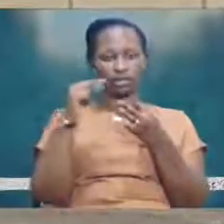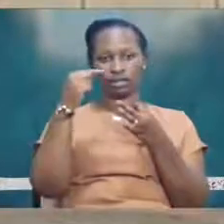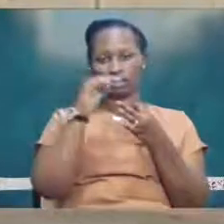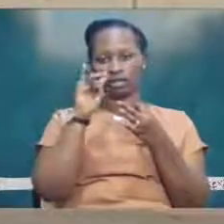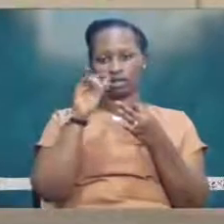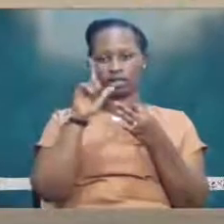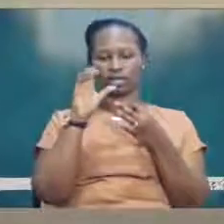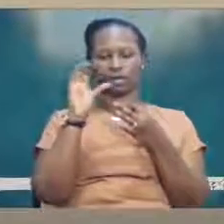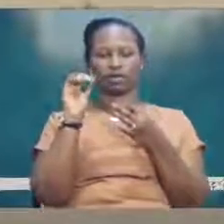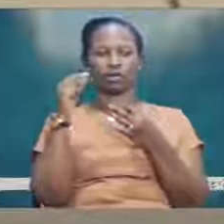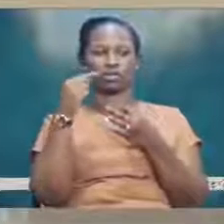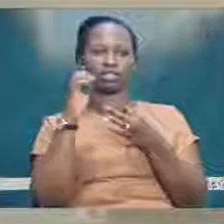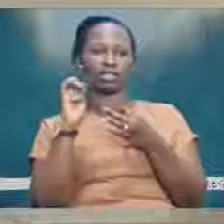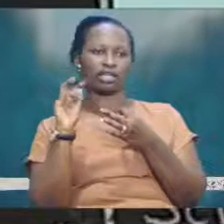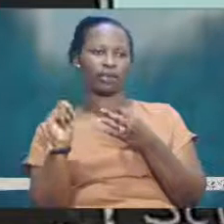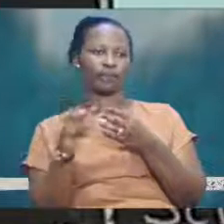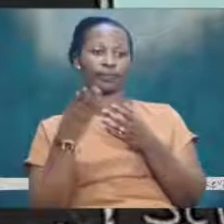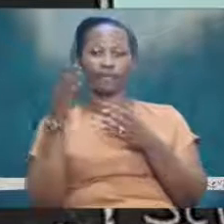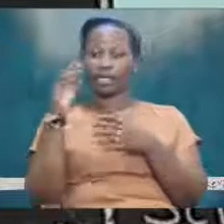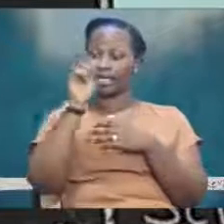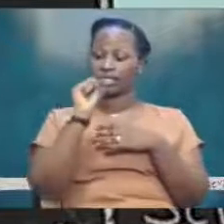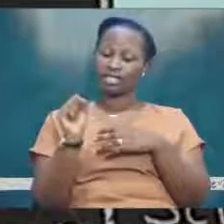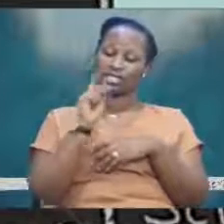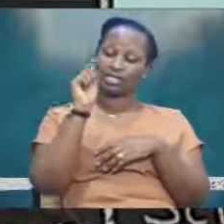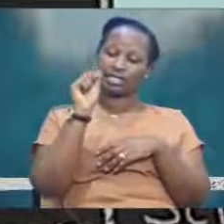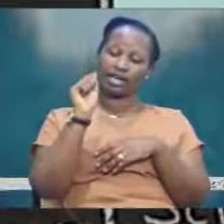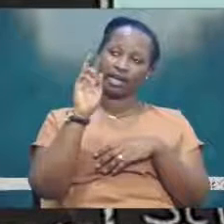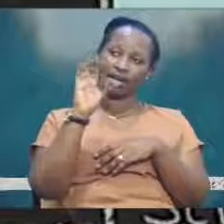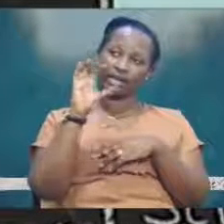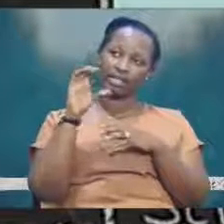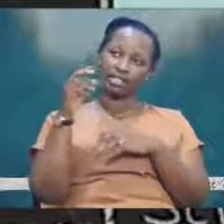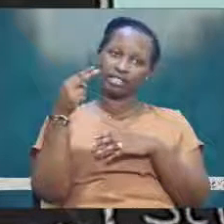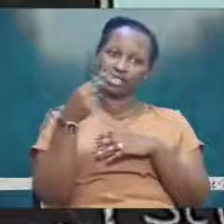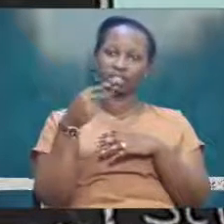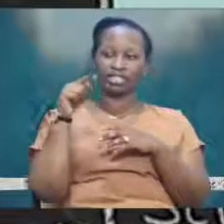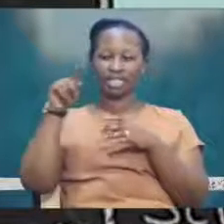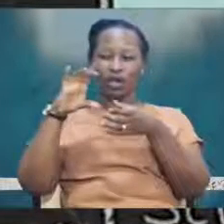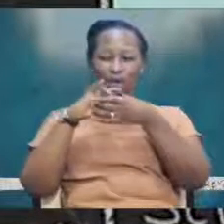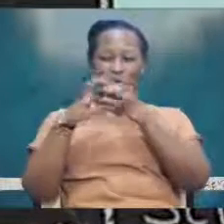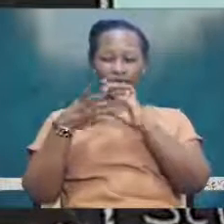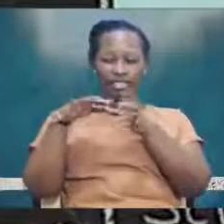Students, starch is a complex sugar which is formed from